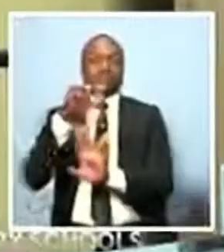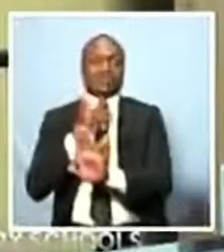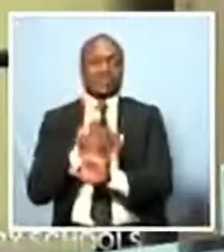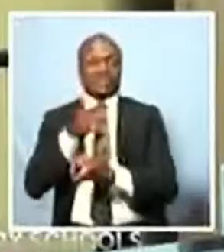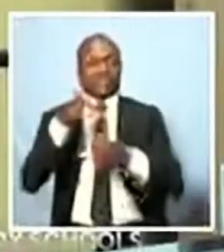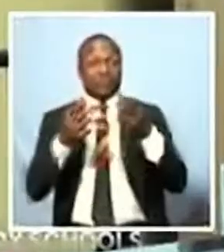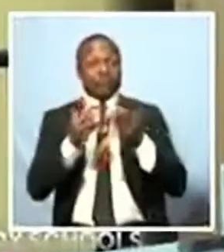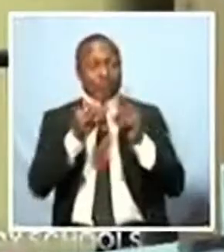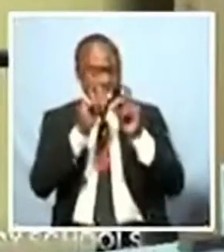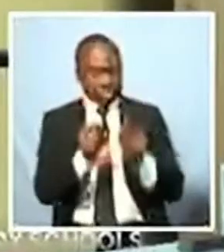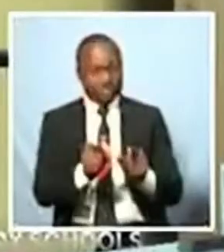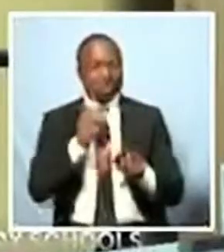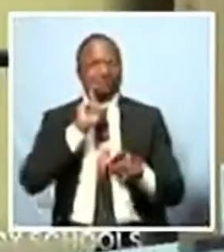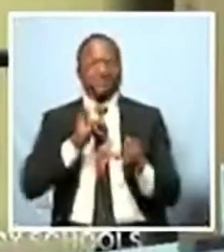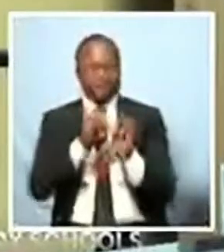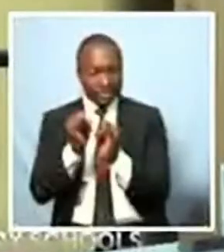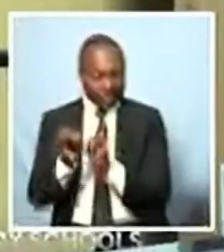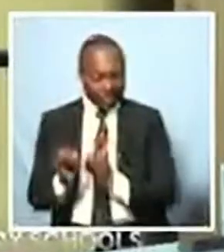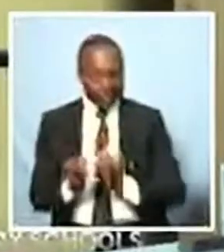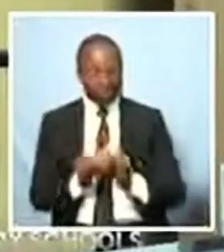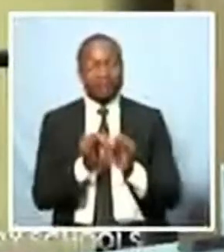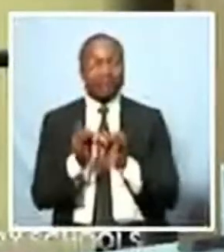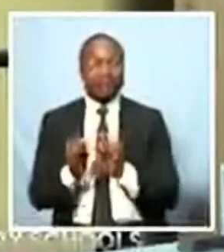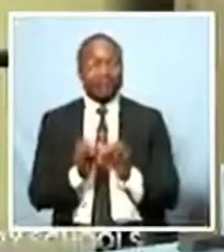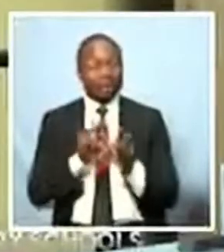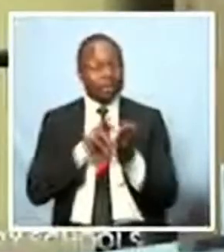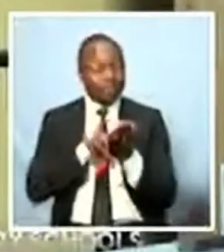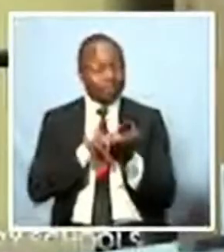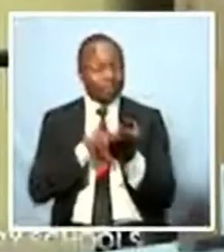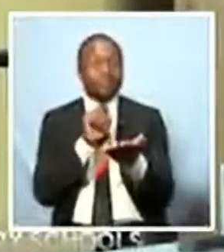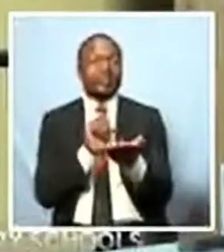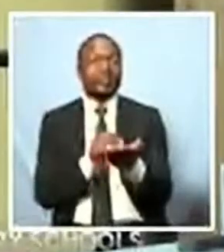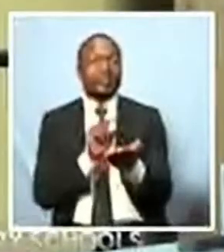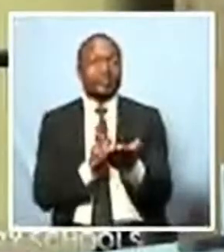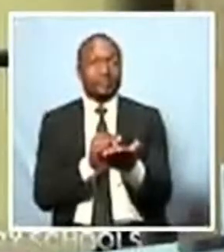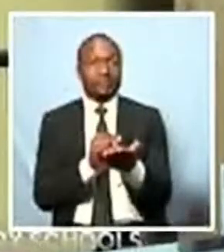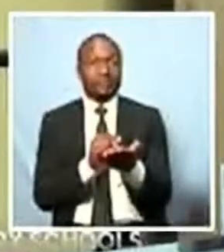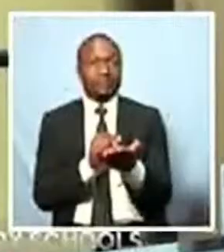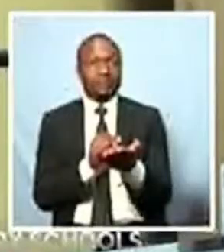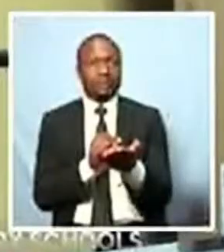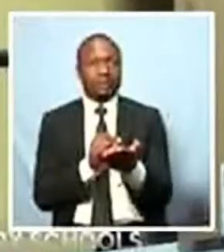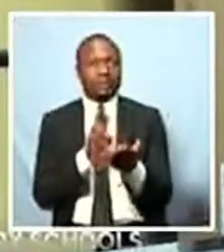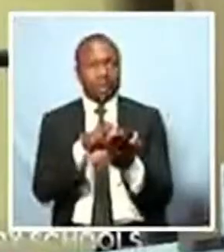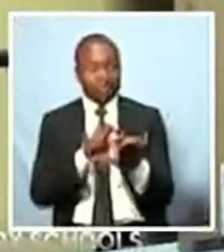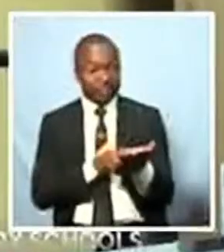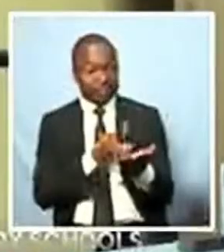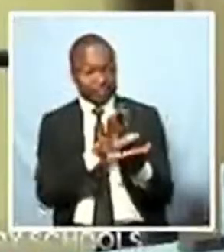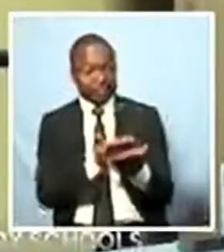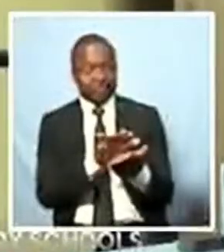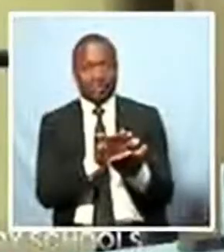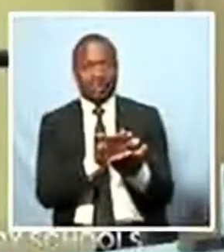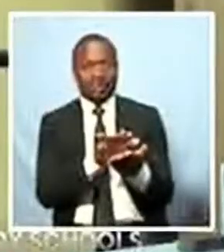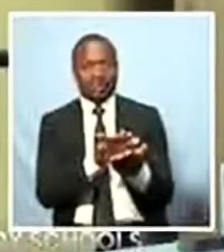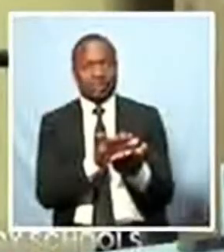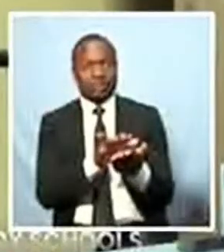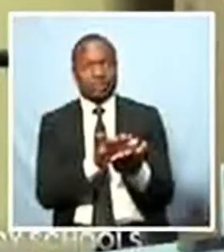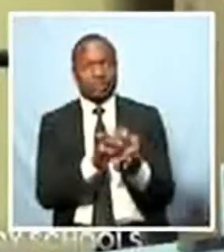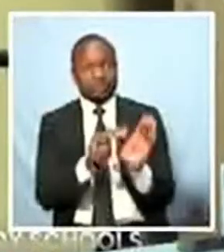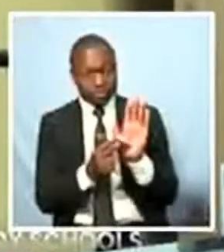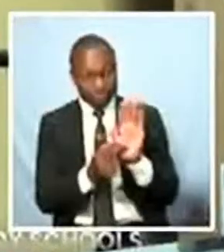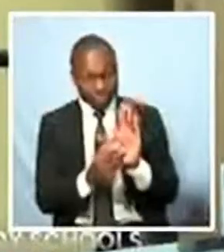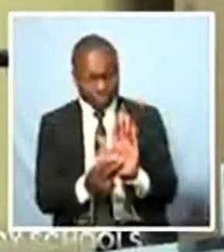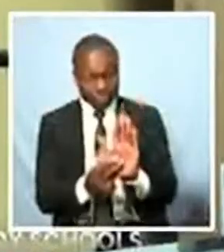there, let's implement, like in our recommendations in that document, we have made a statement